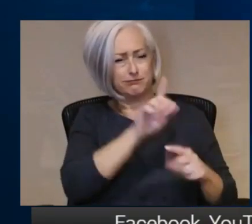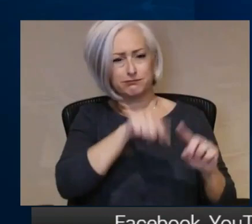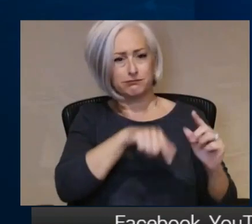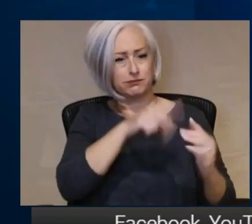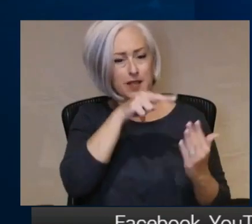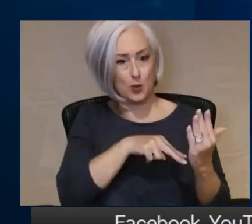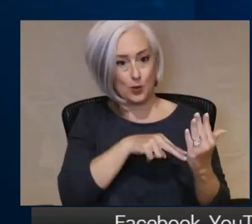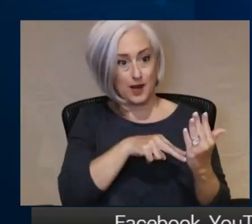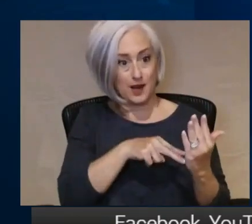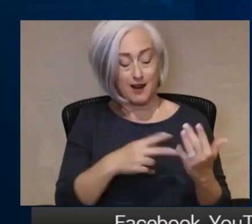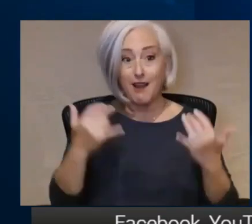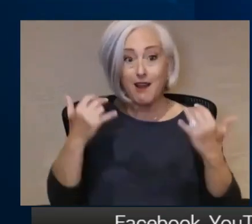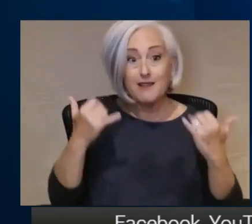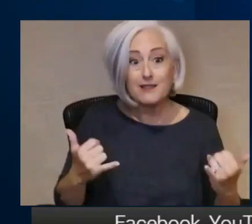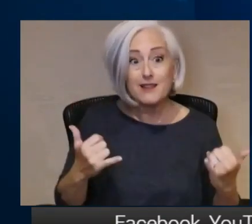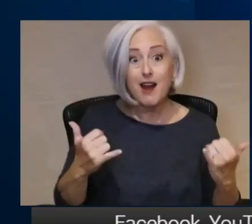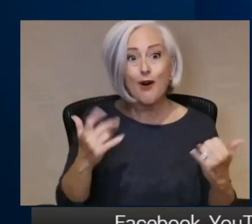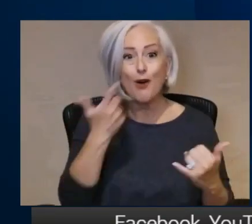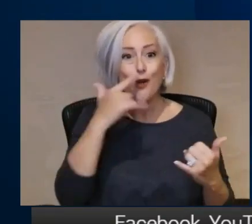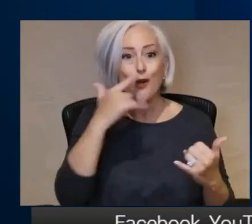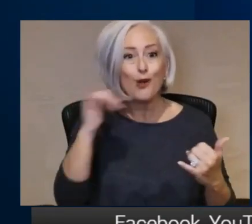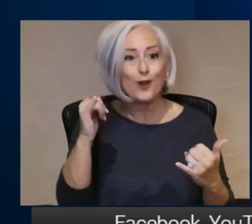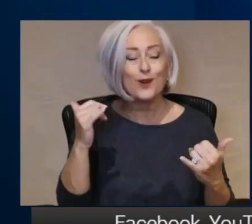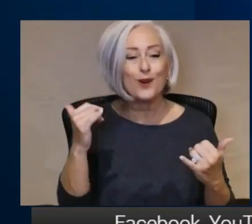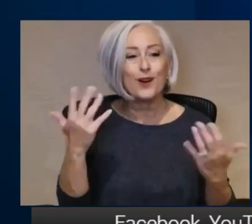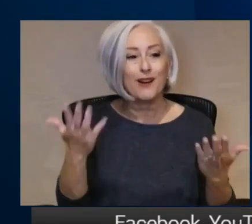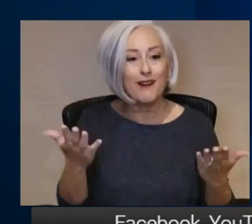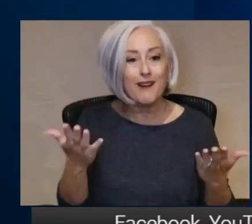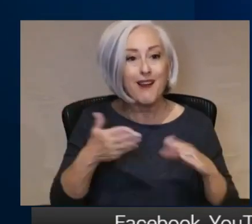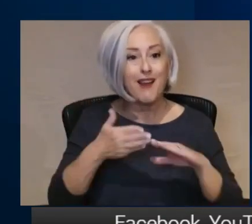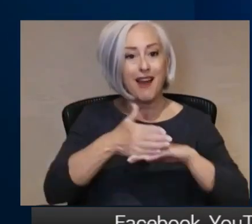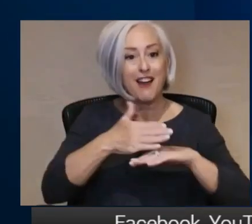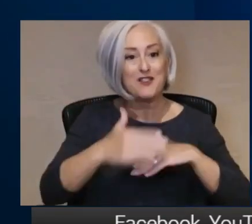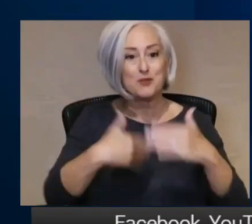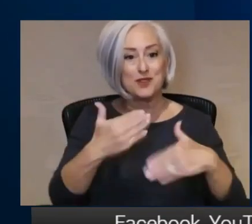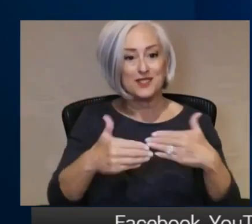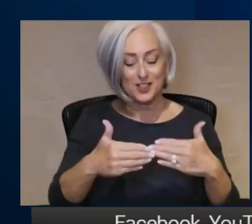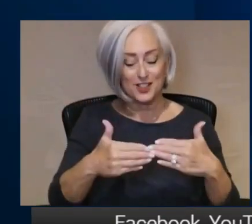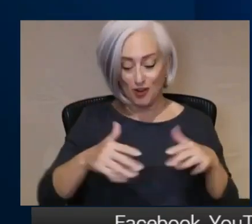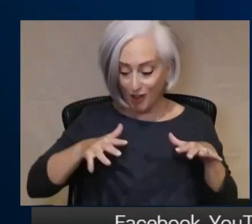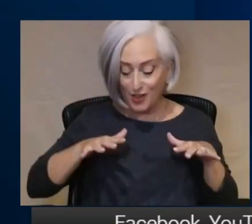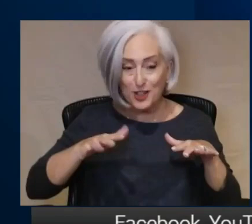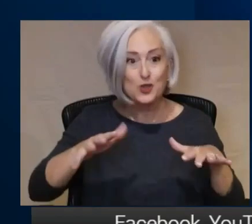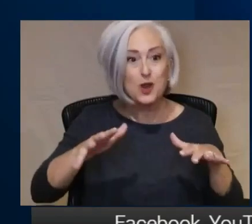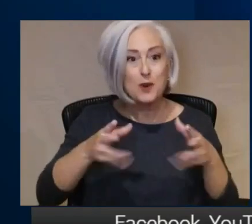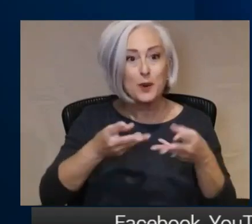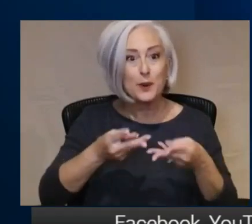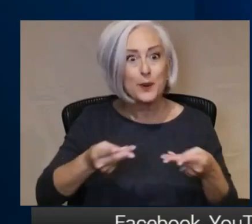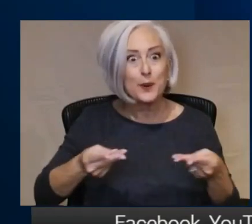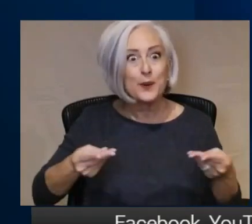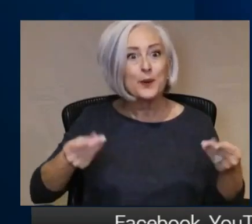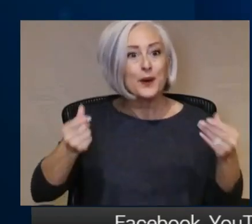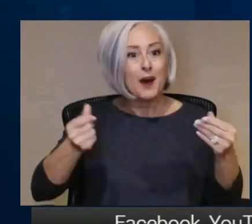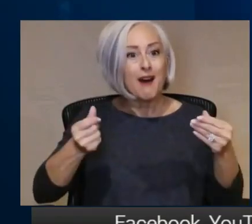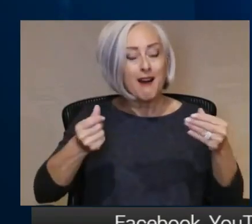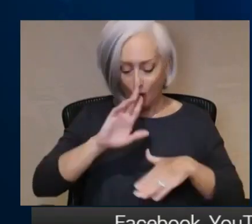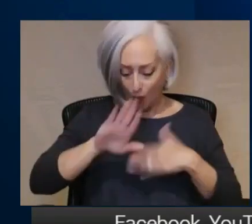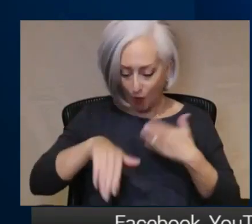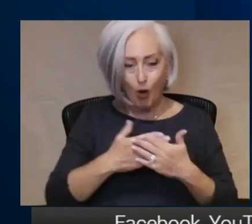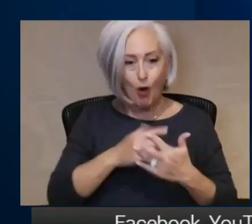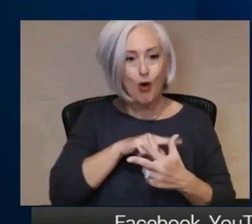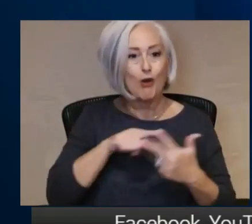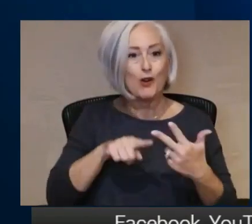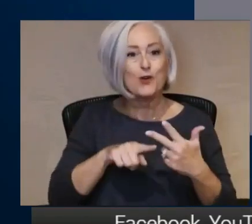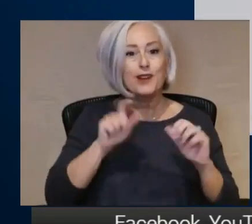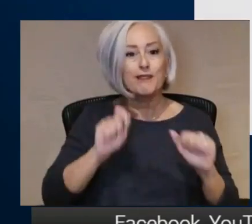transformation after the procedure. The tremors have all but disappeared, and all three were able to write their names so that everyone could read